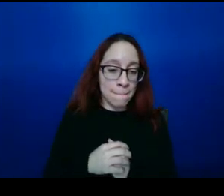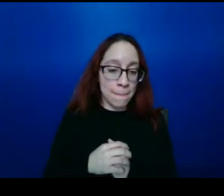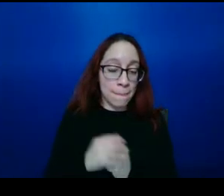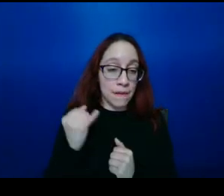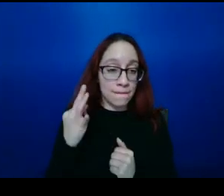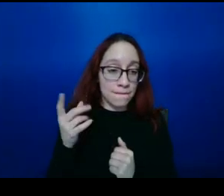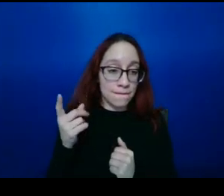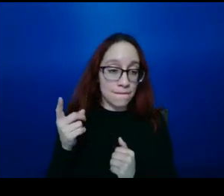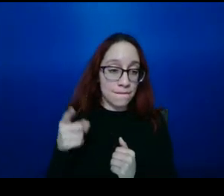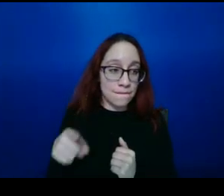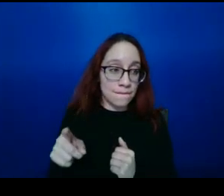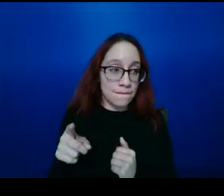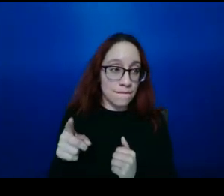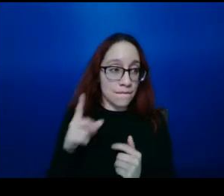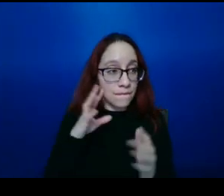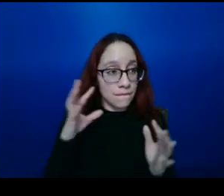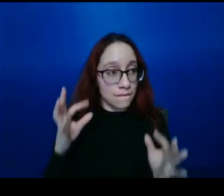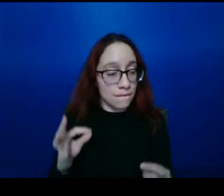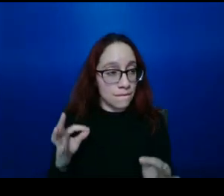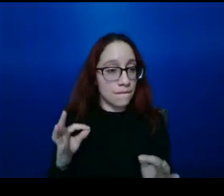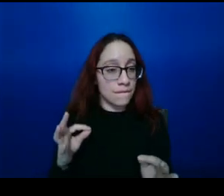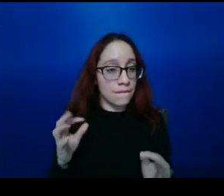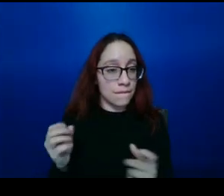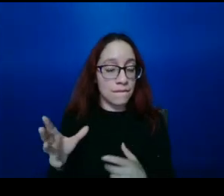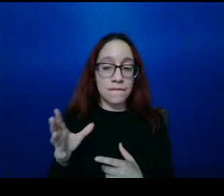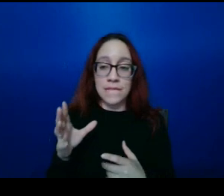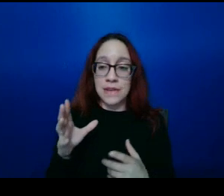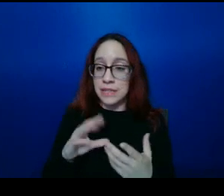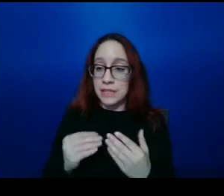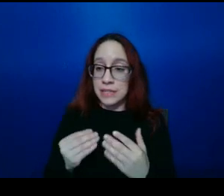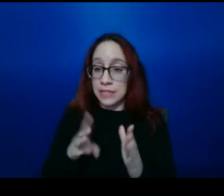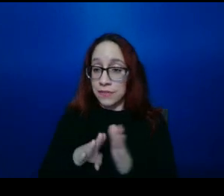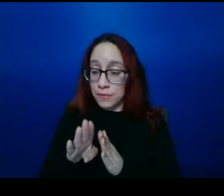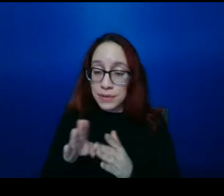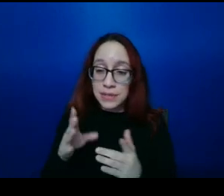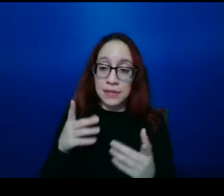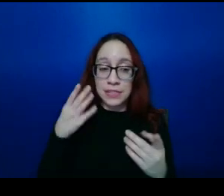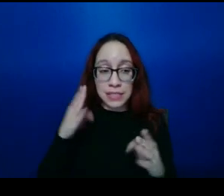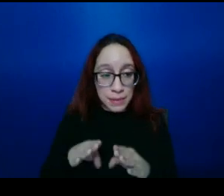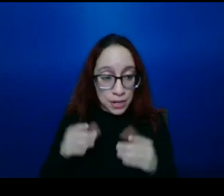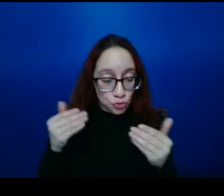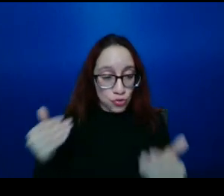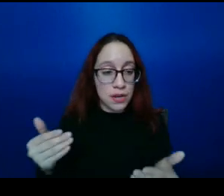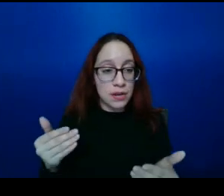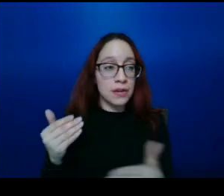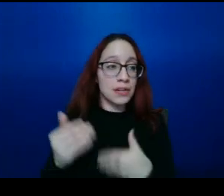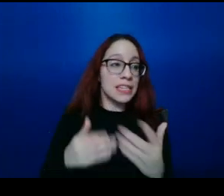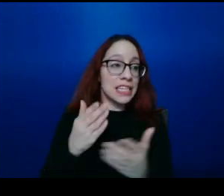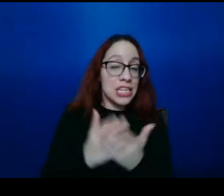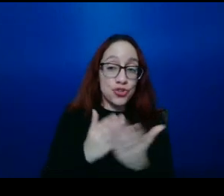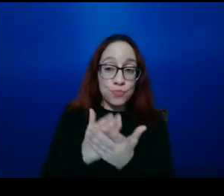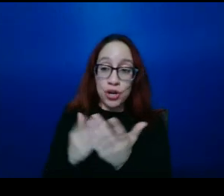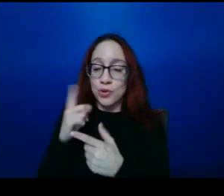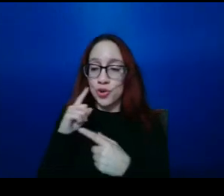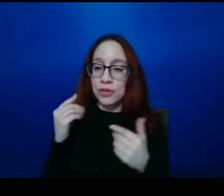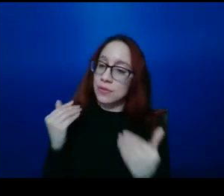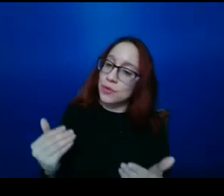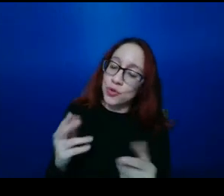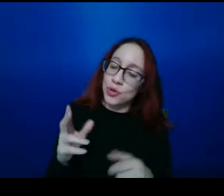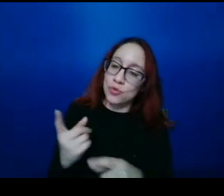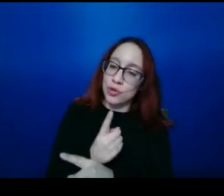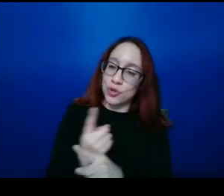If you choose to enter into the settlement agreement and the development agreement moves forward, again, each aspect of that would proceed as it